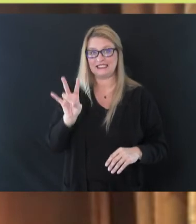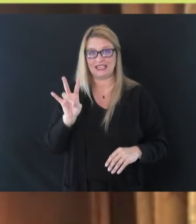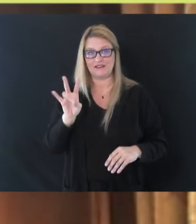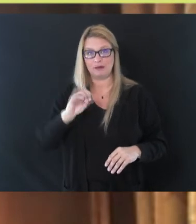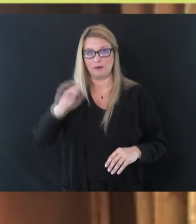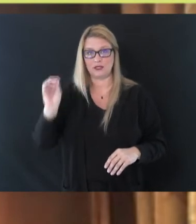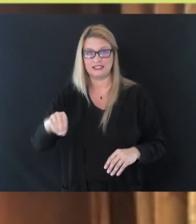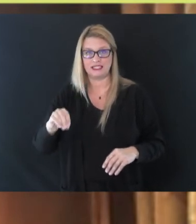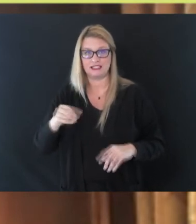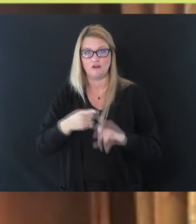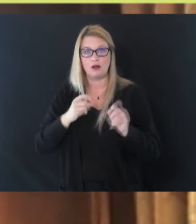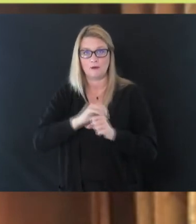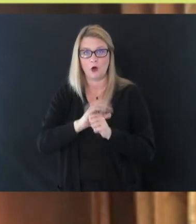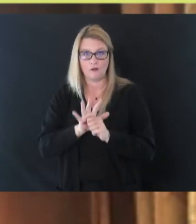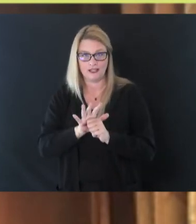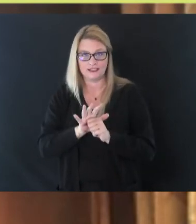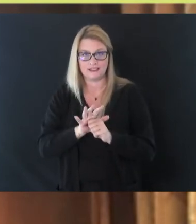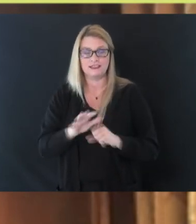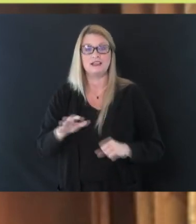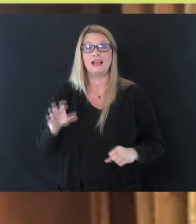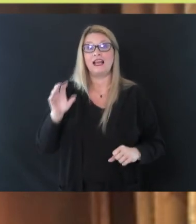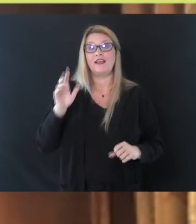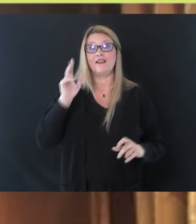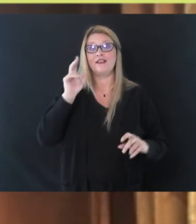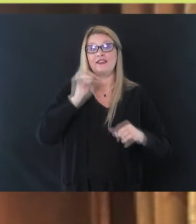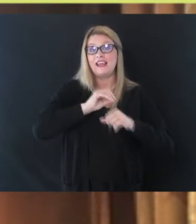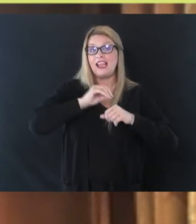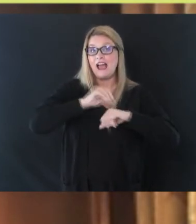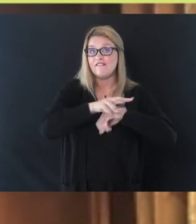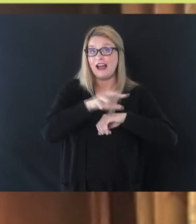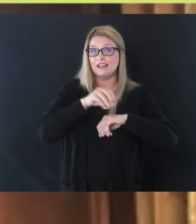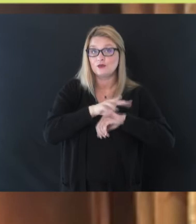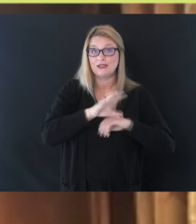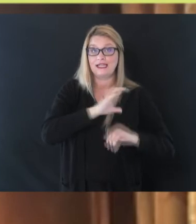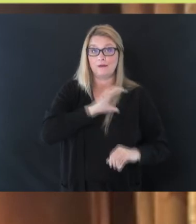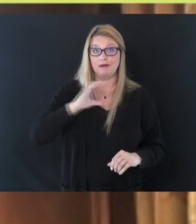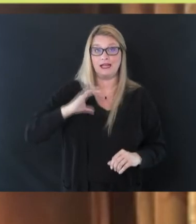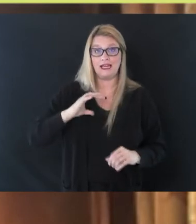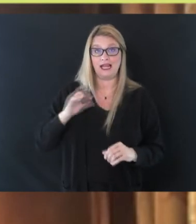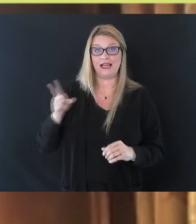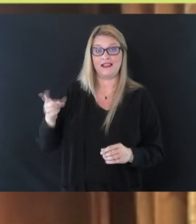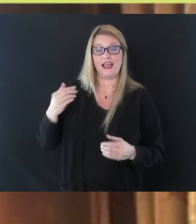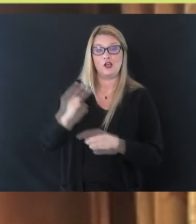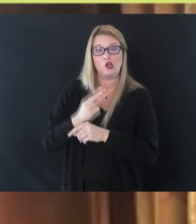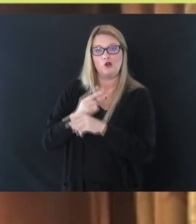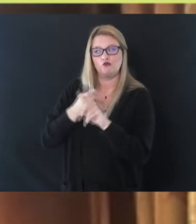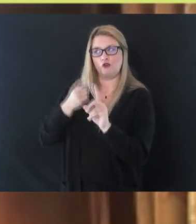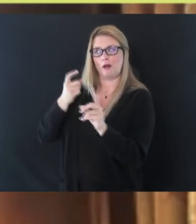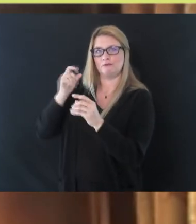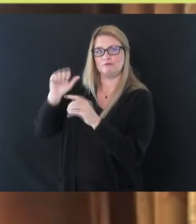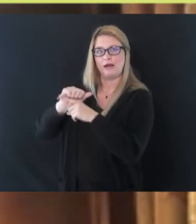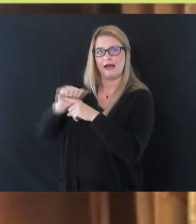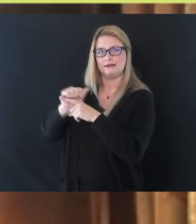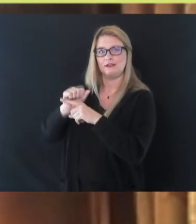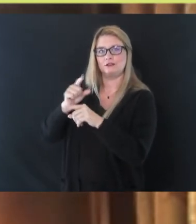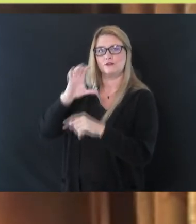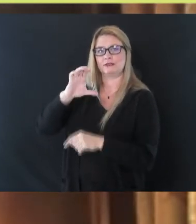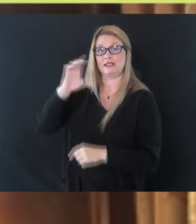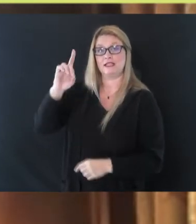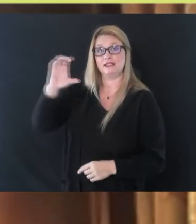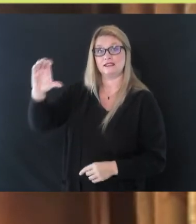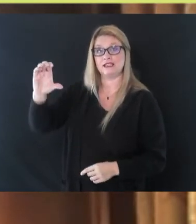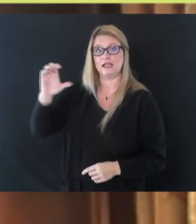of our deaths from COVID. The Advisory Committee for Immunization Practices from the CDC recommended the